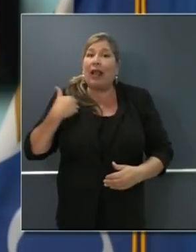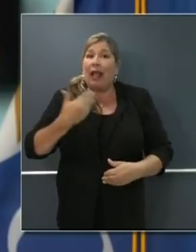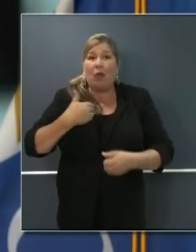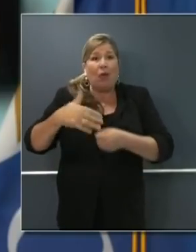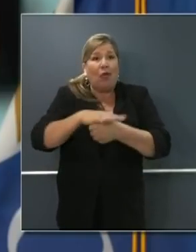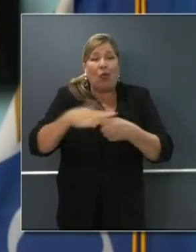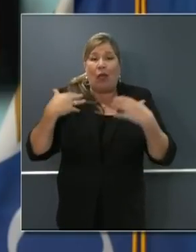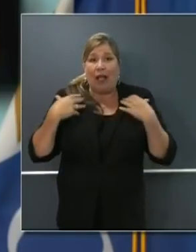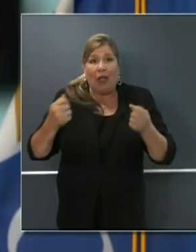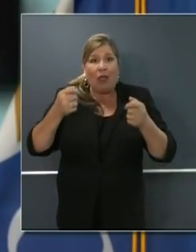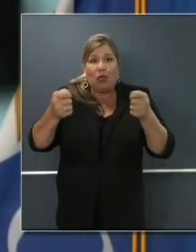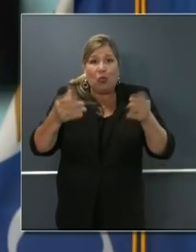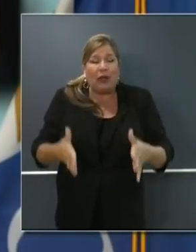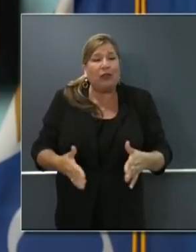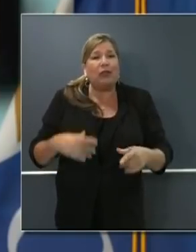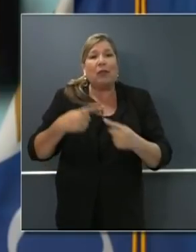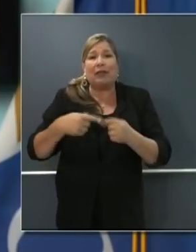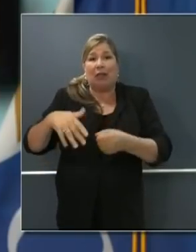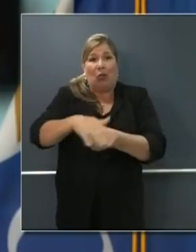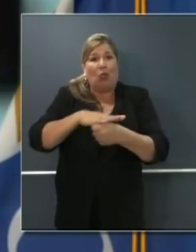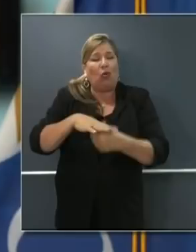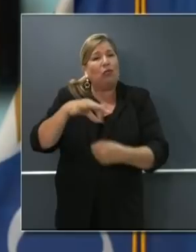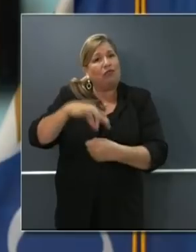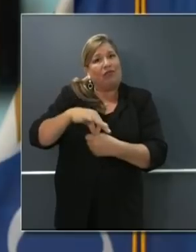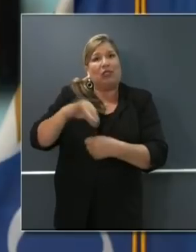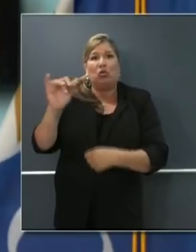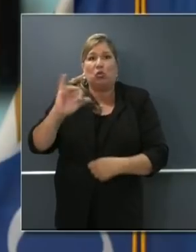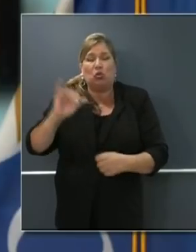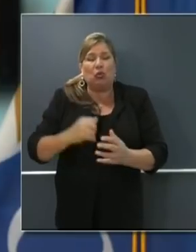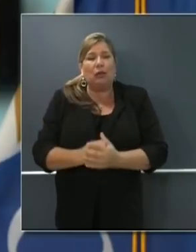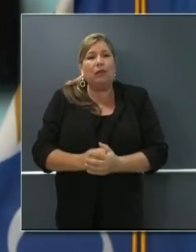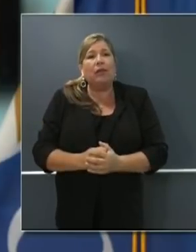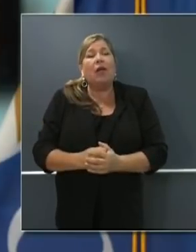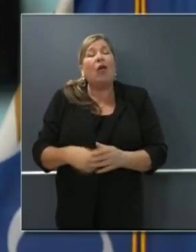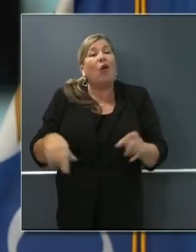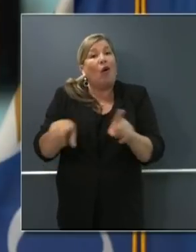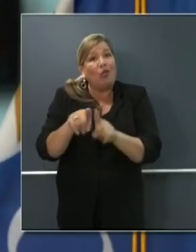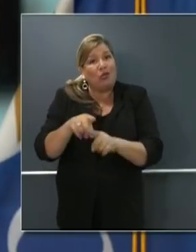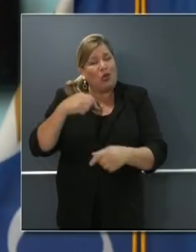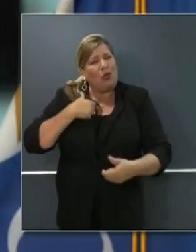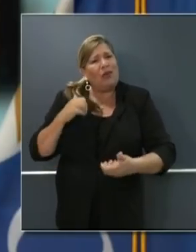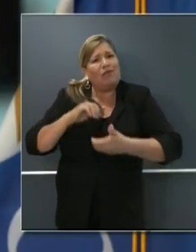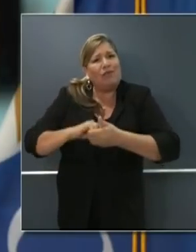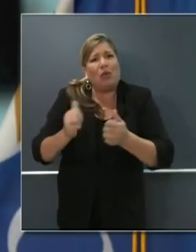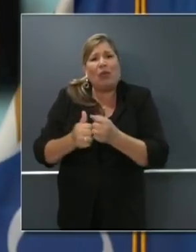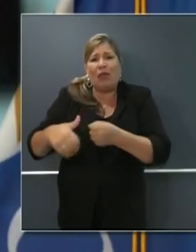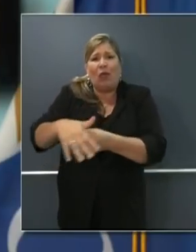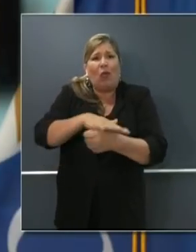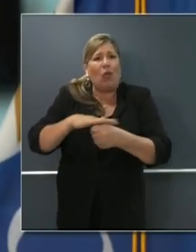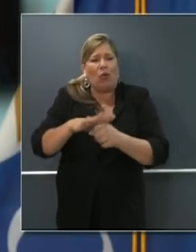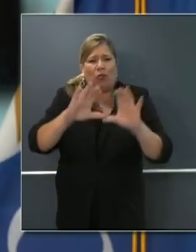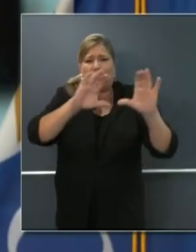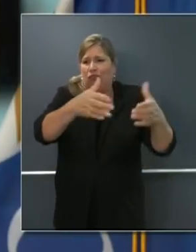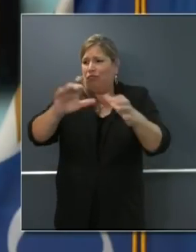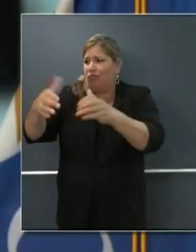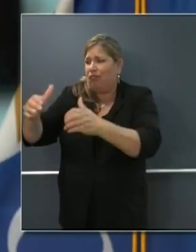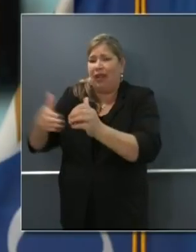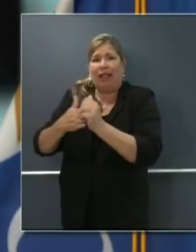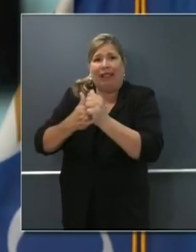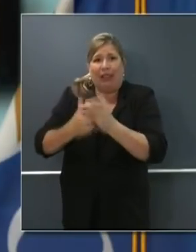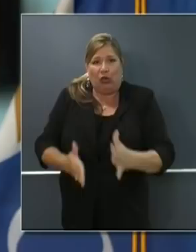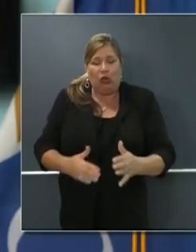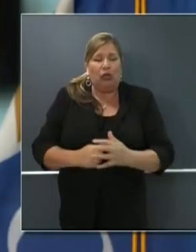elected officials, but also local sector leaders. And what I mean by that is we begin to consider